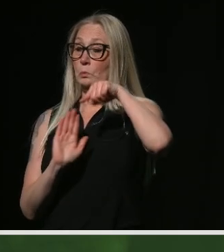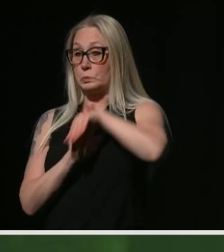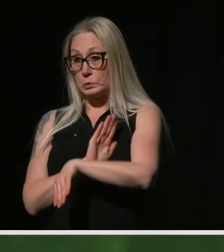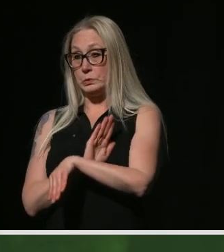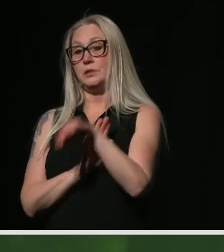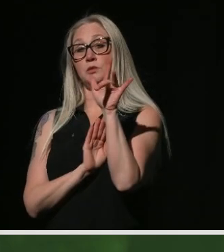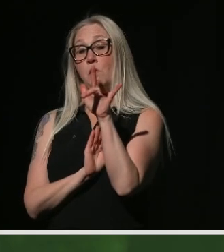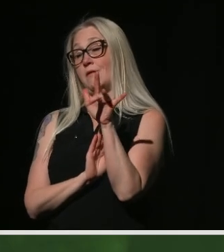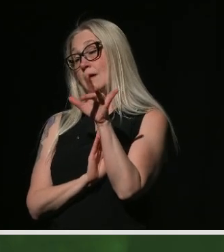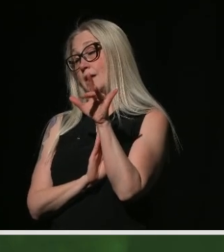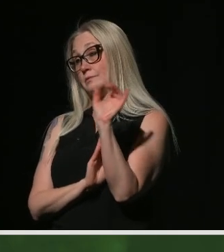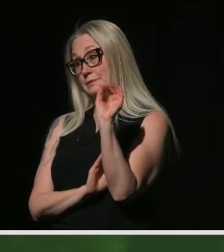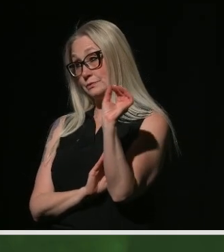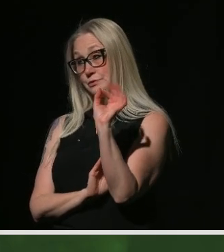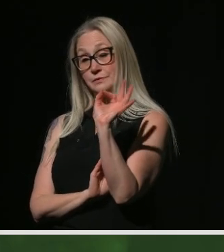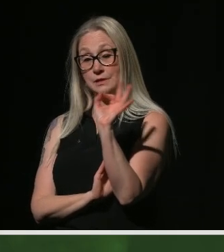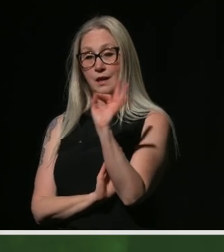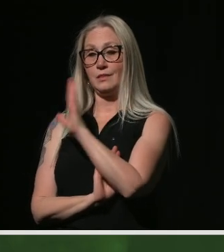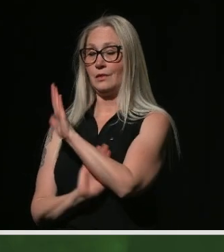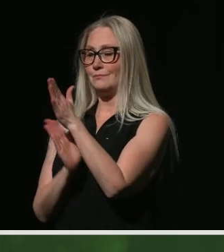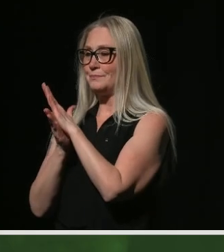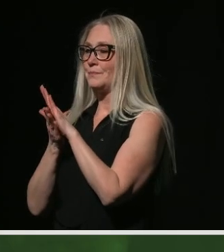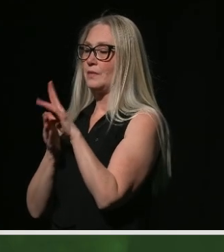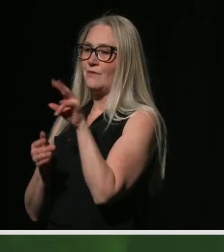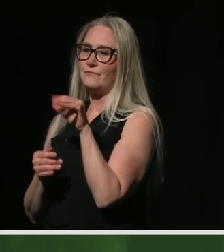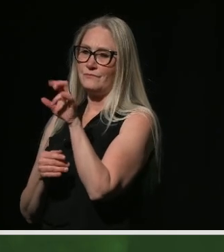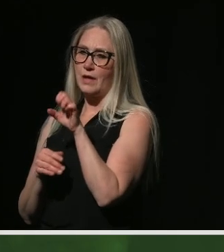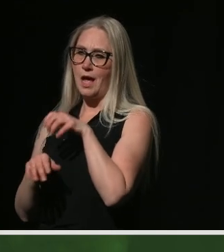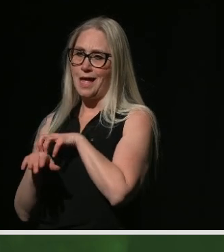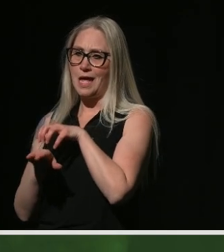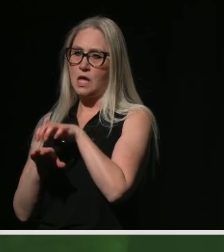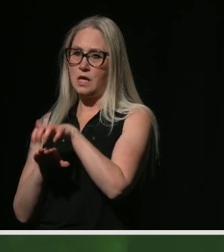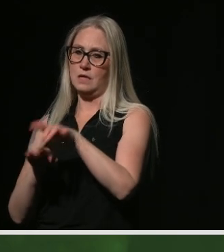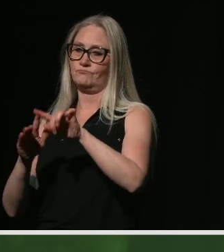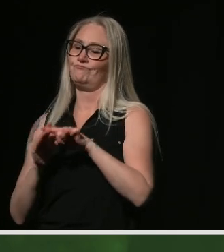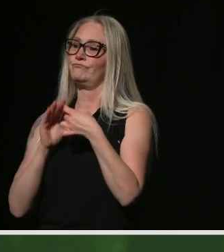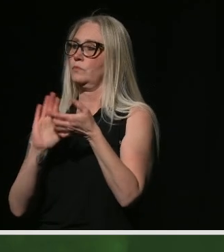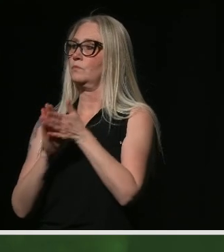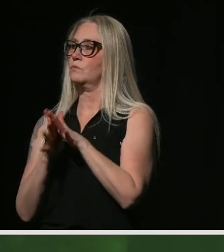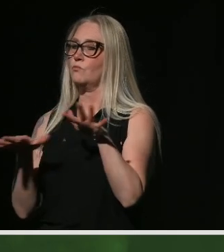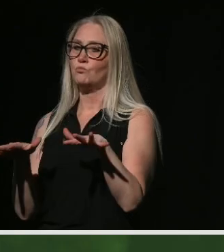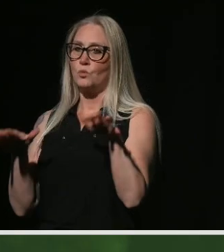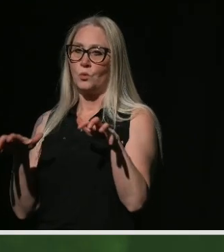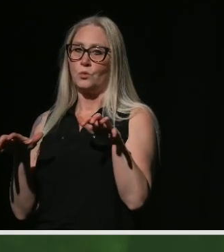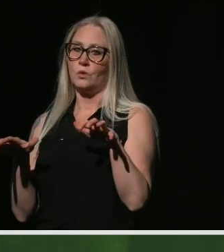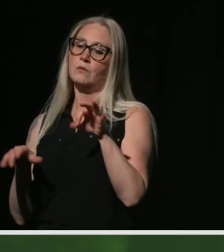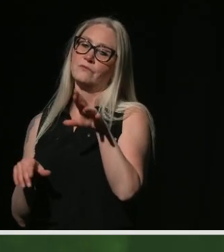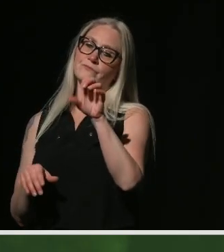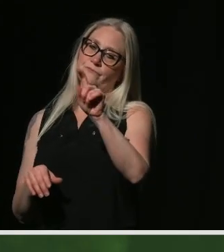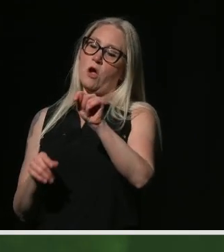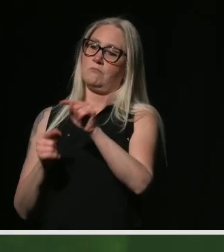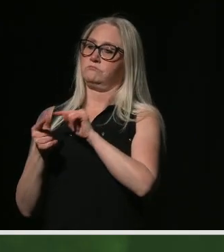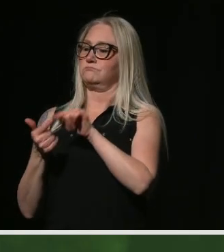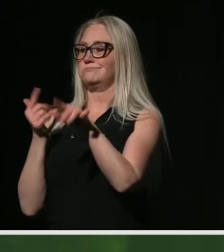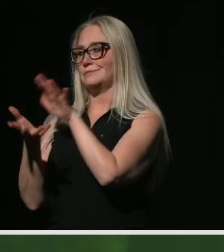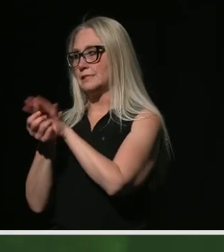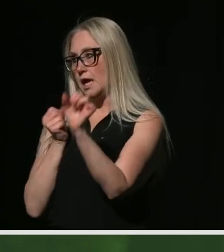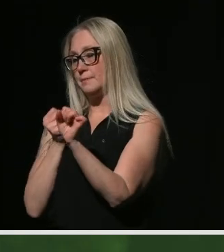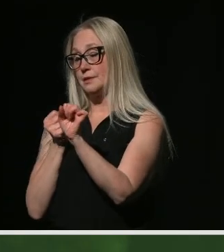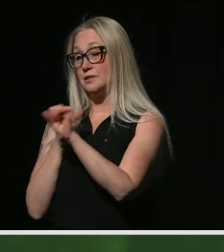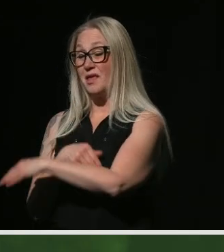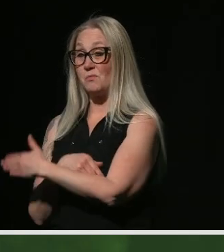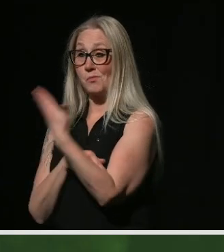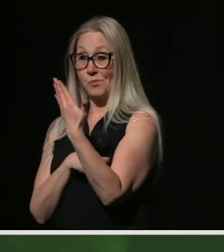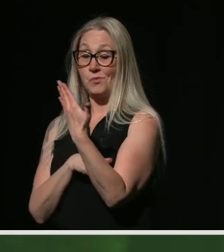Fahrenheit, and their nice vine grapes that are about this long started getting frozen by frost and were damaged. And by the next morning,